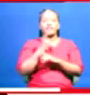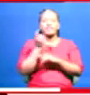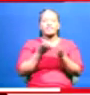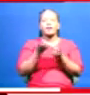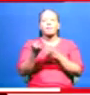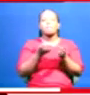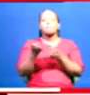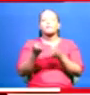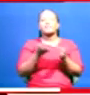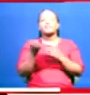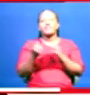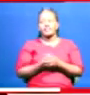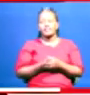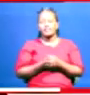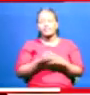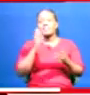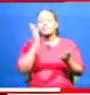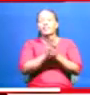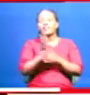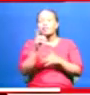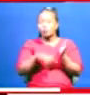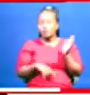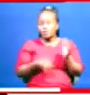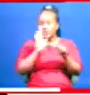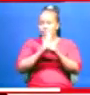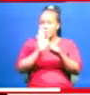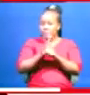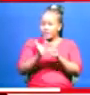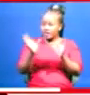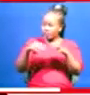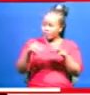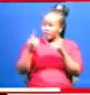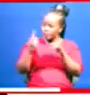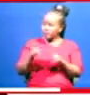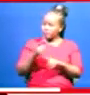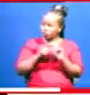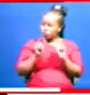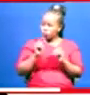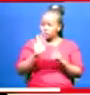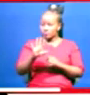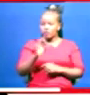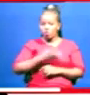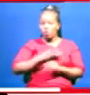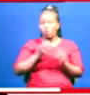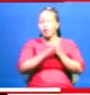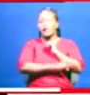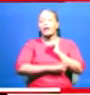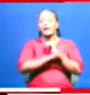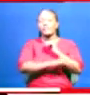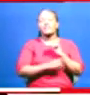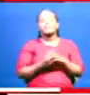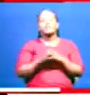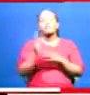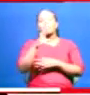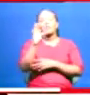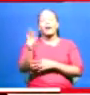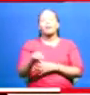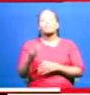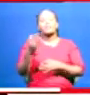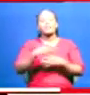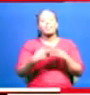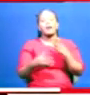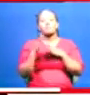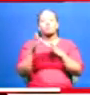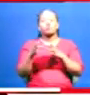lot of this growth has to be homegrown, and that's a good thing. It's good for the world. Young Africans are building companies that will not only